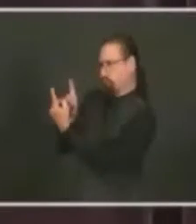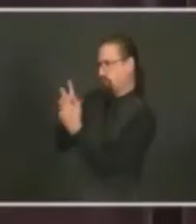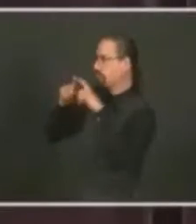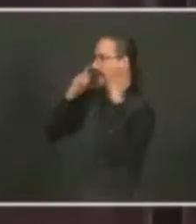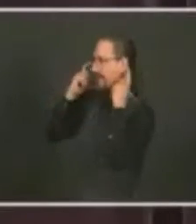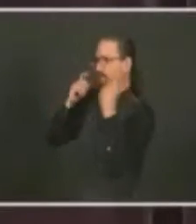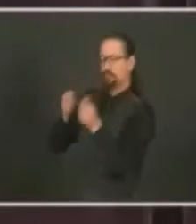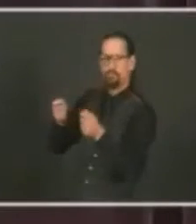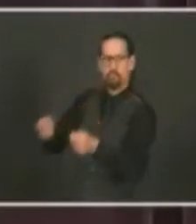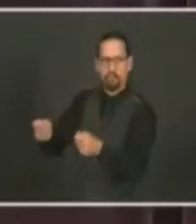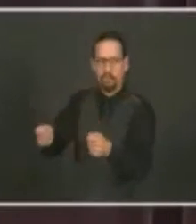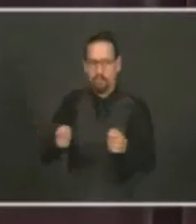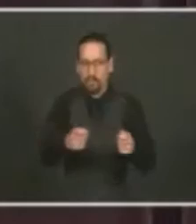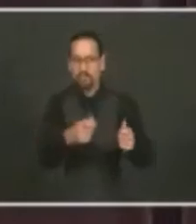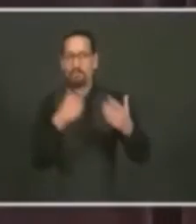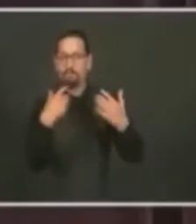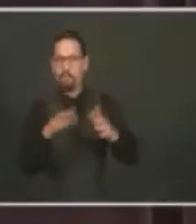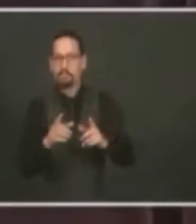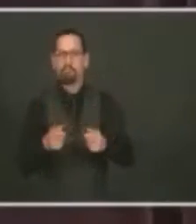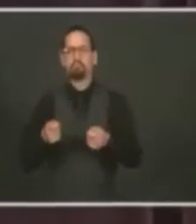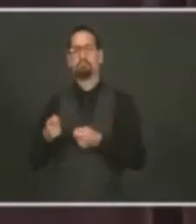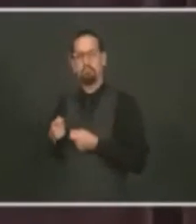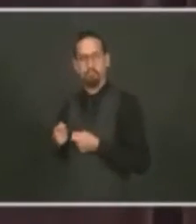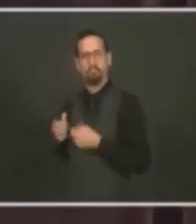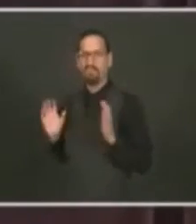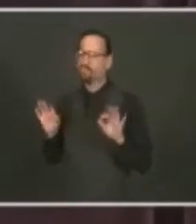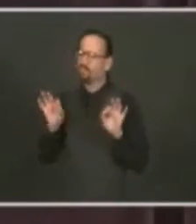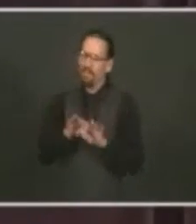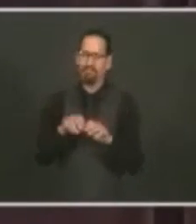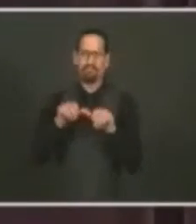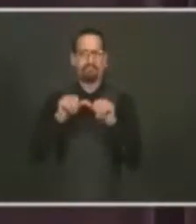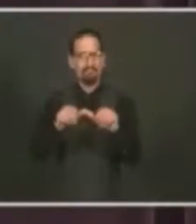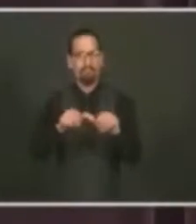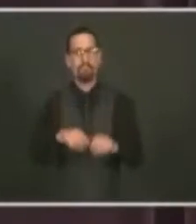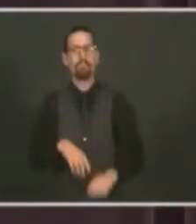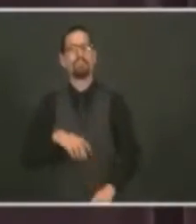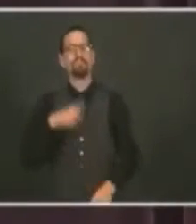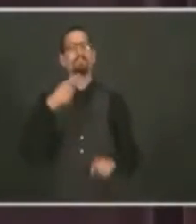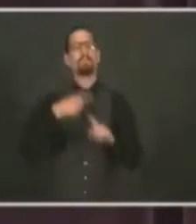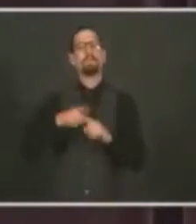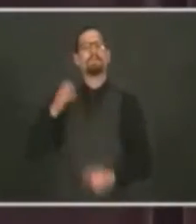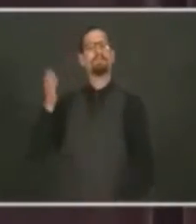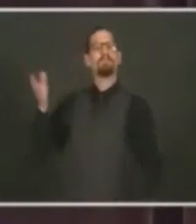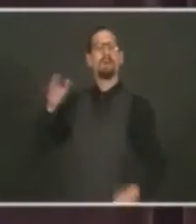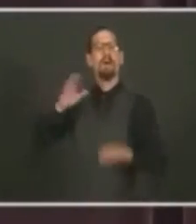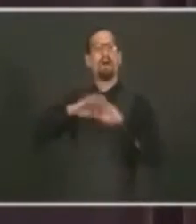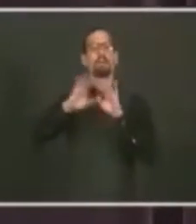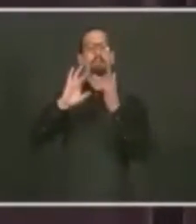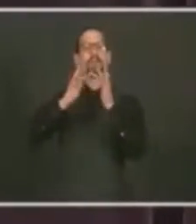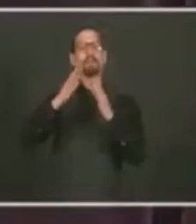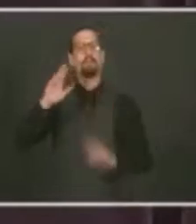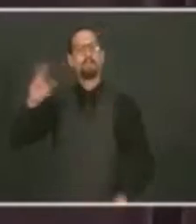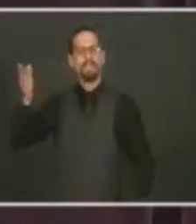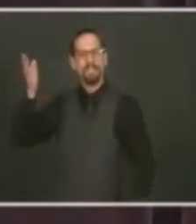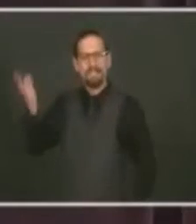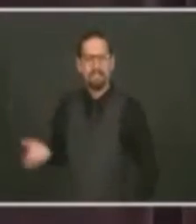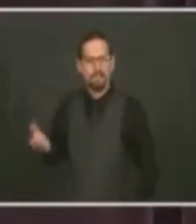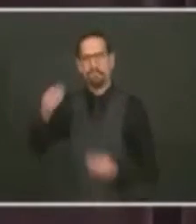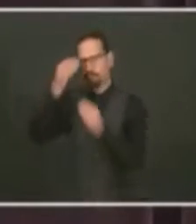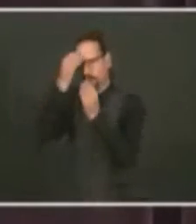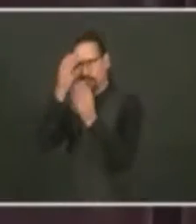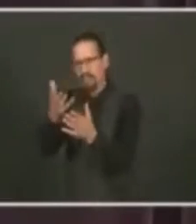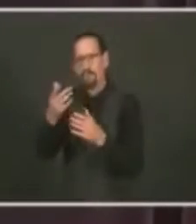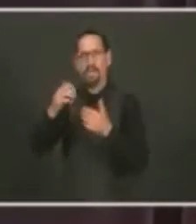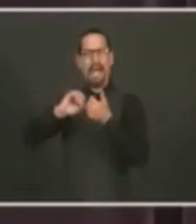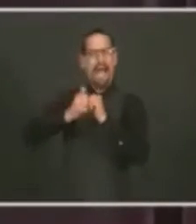online about Halloween as well as fall activities more generally. Apple picking, going to farmers